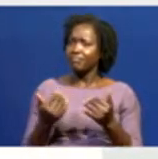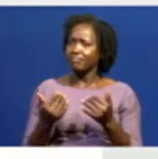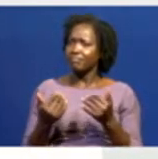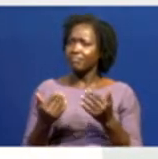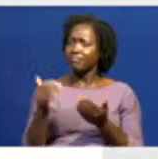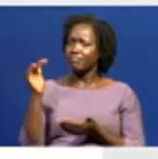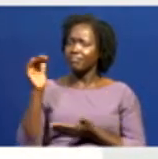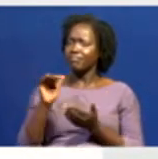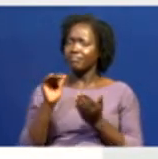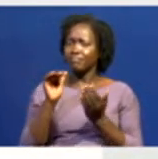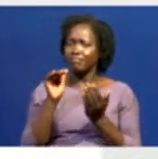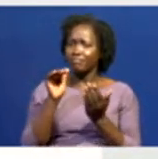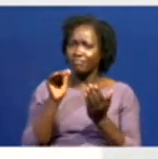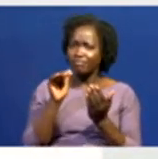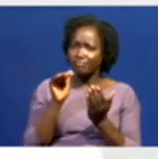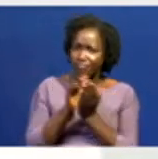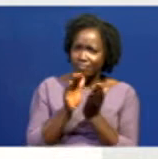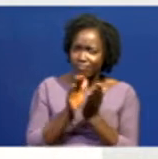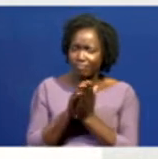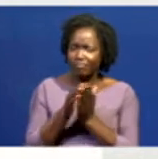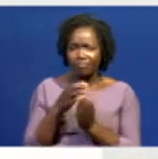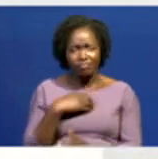on savings and pension?